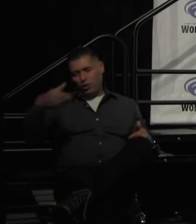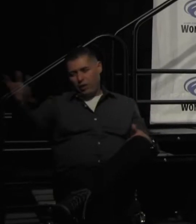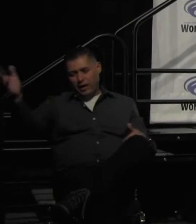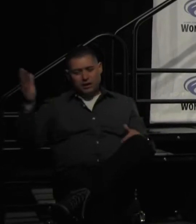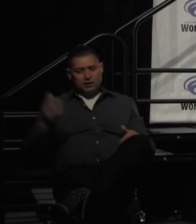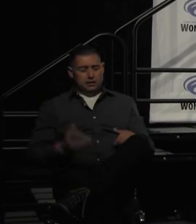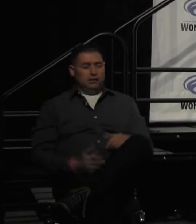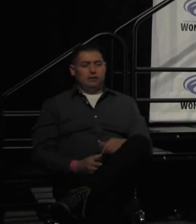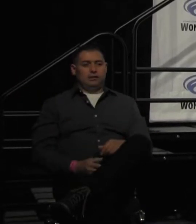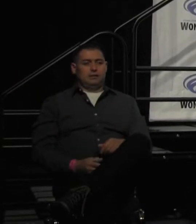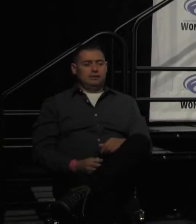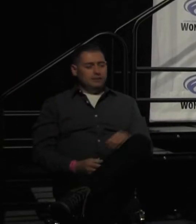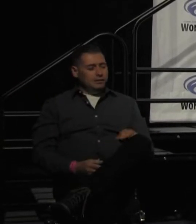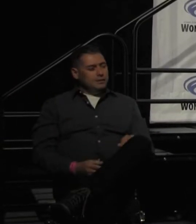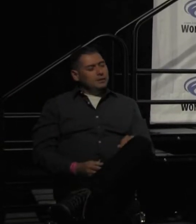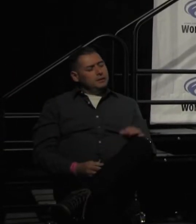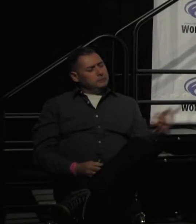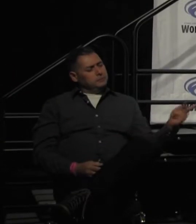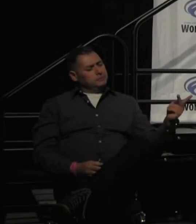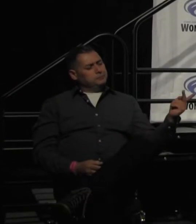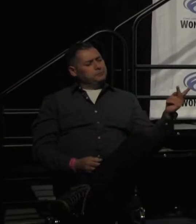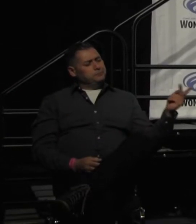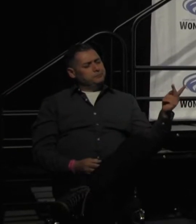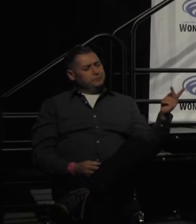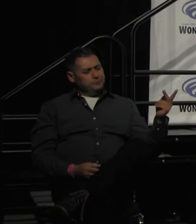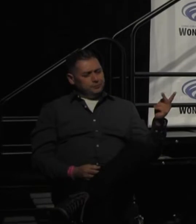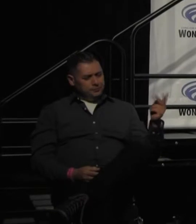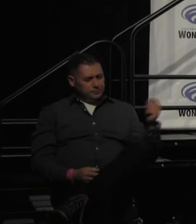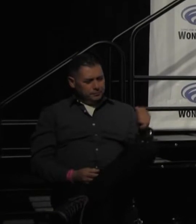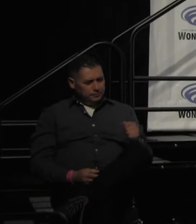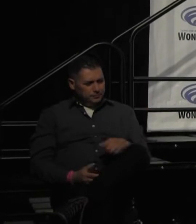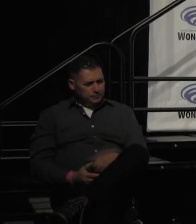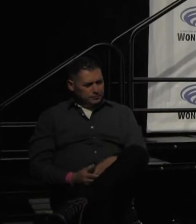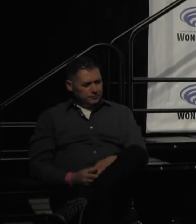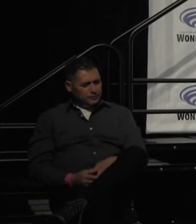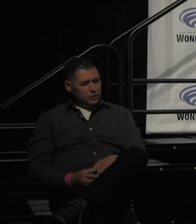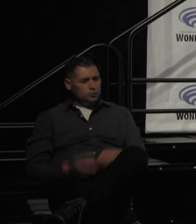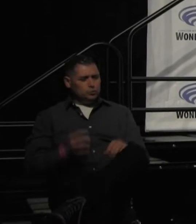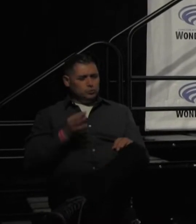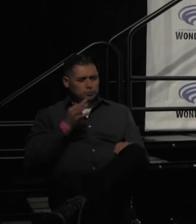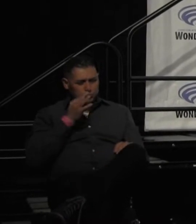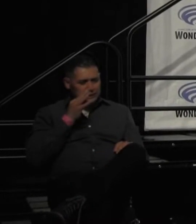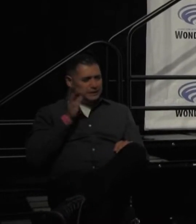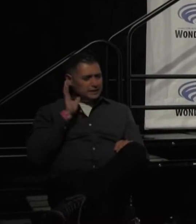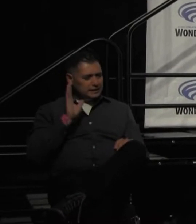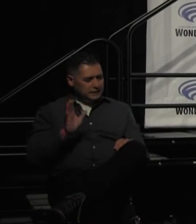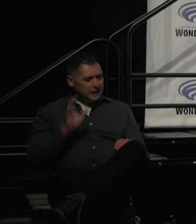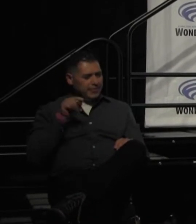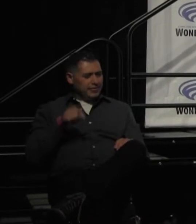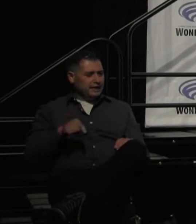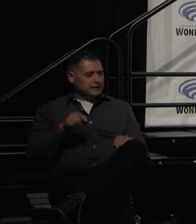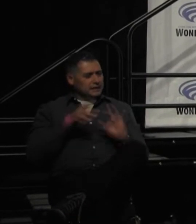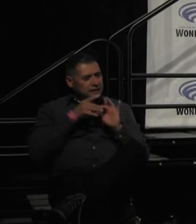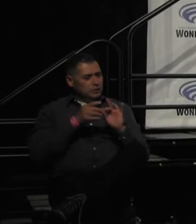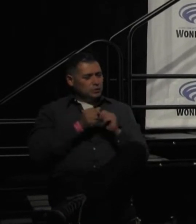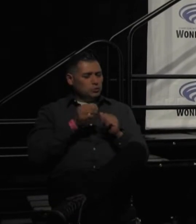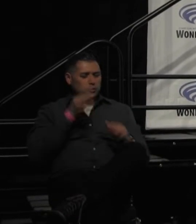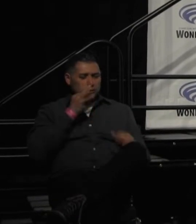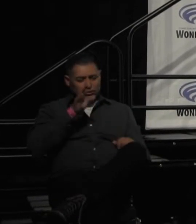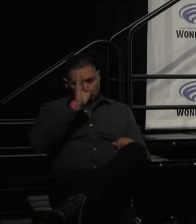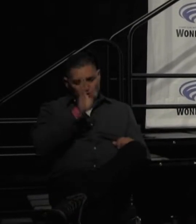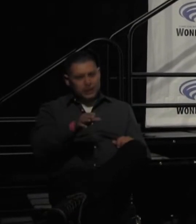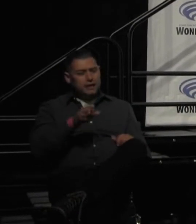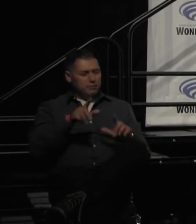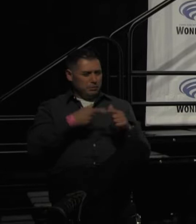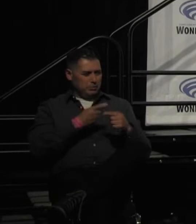So, Cheech and Chong, what about the time where you were just like, weed? I'm gonna make this about weed, and you probably had resistance